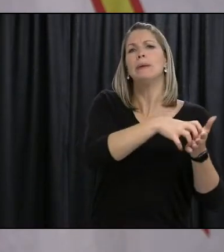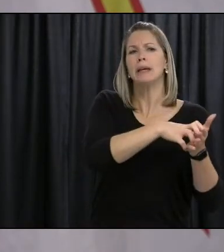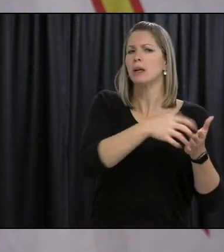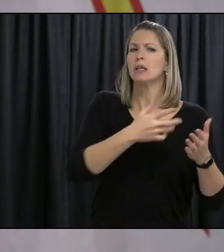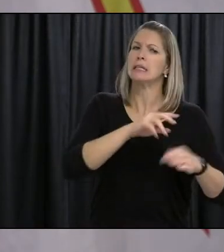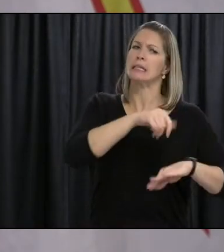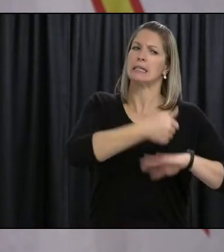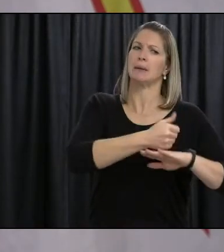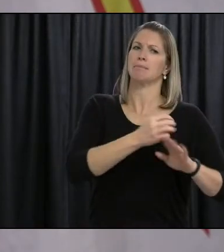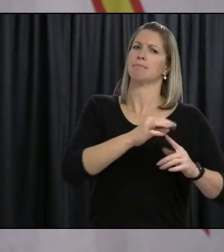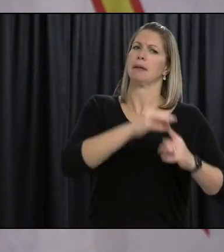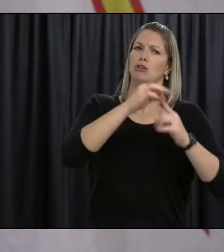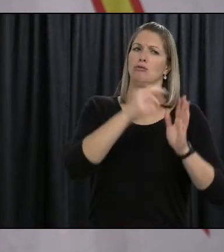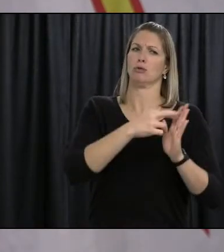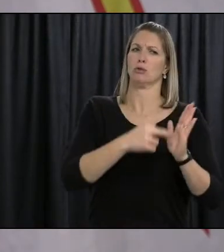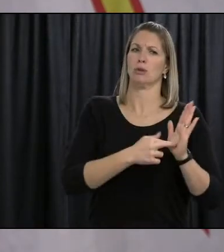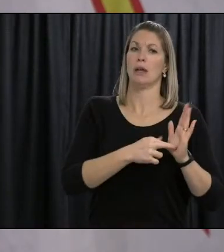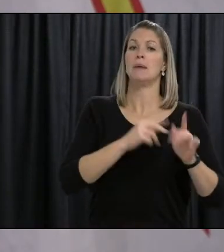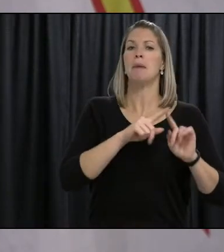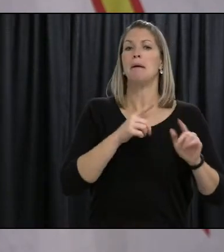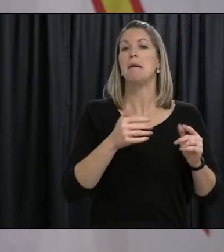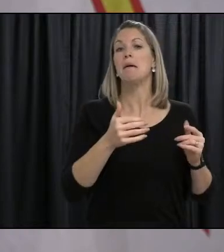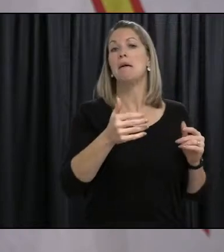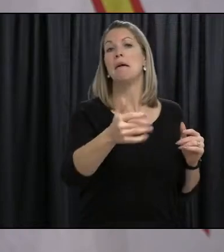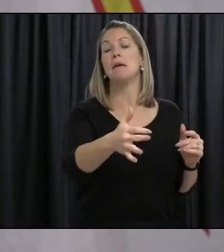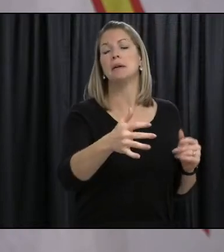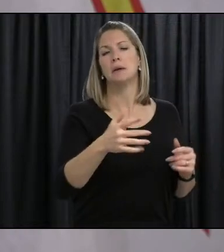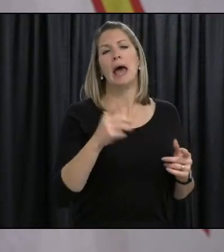really what we needed to know.